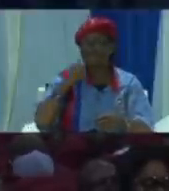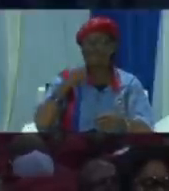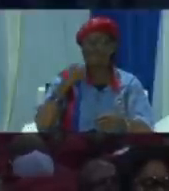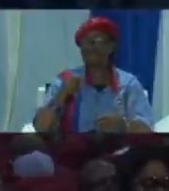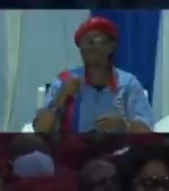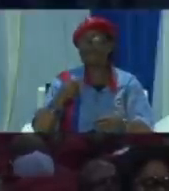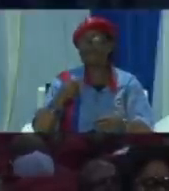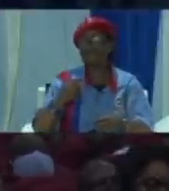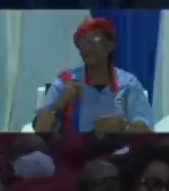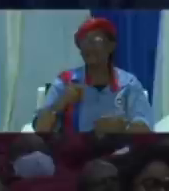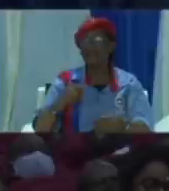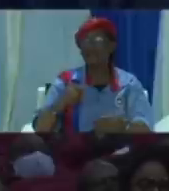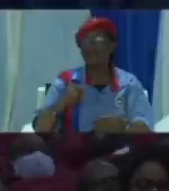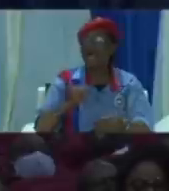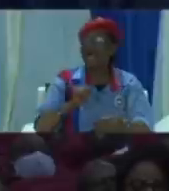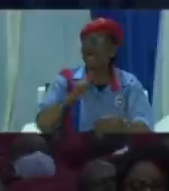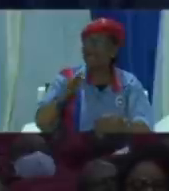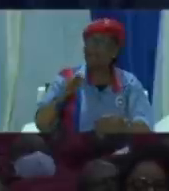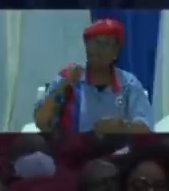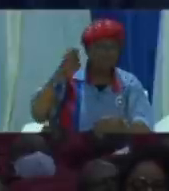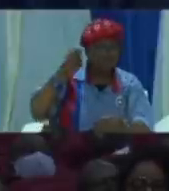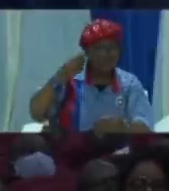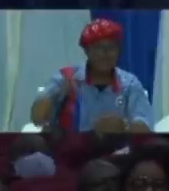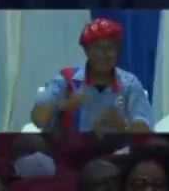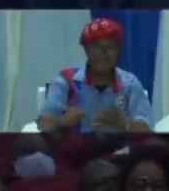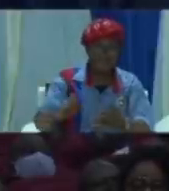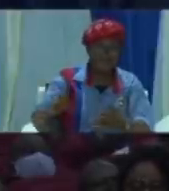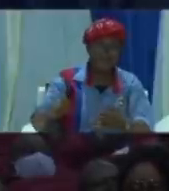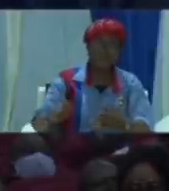a secretary or not. Daddy Gio.